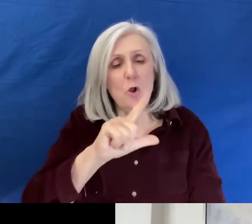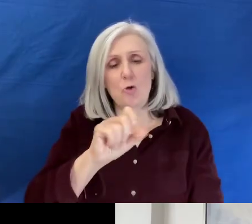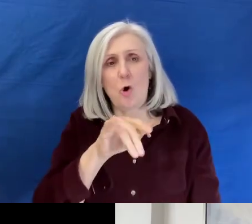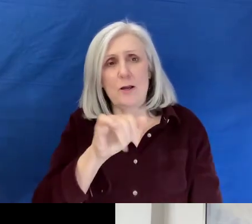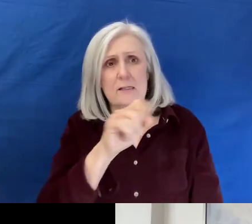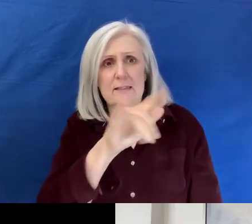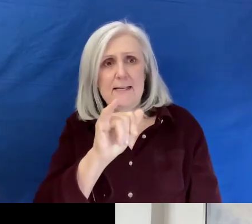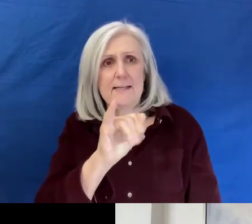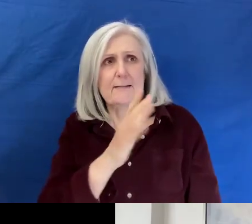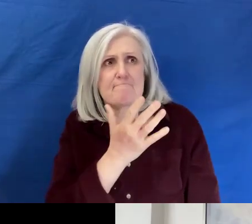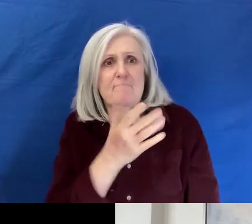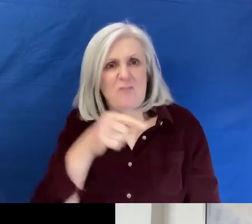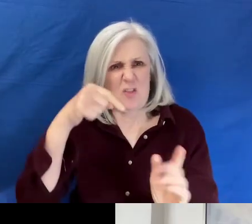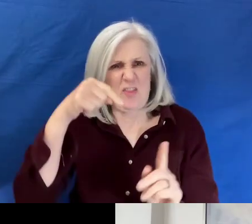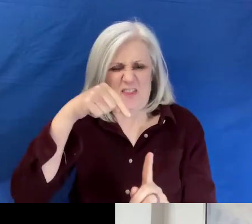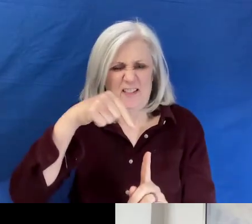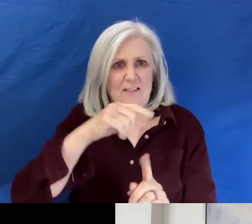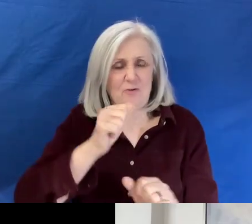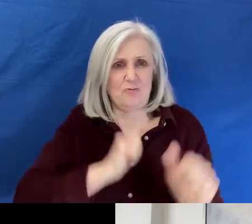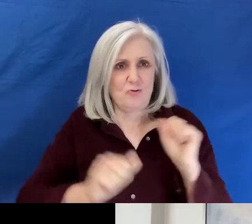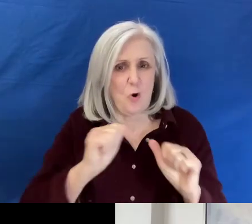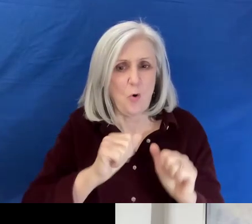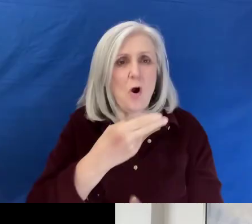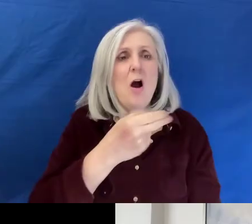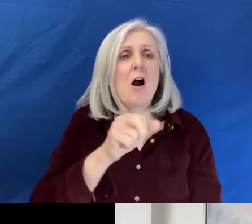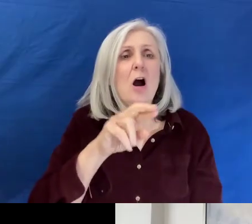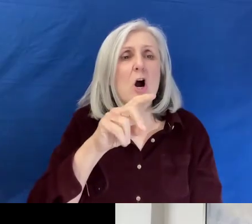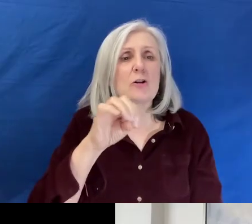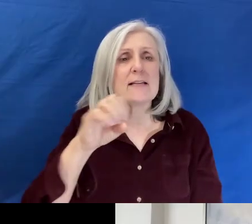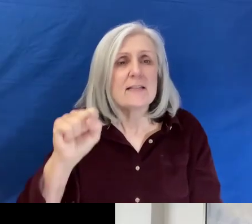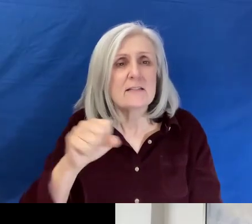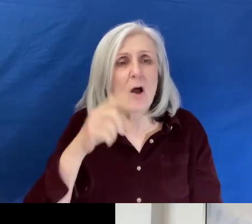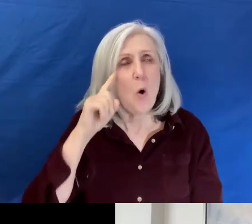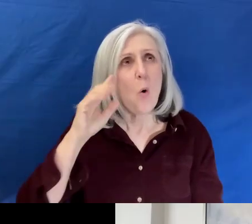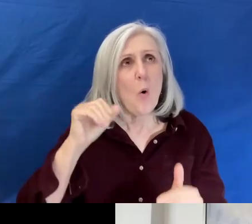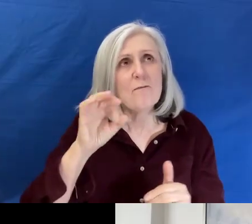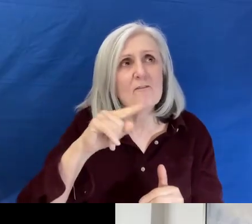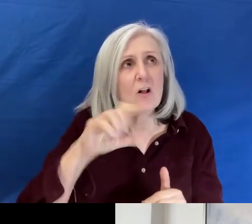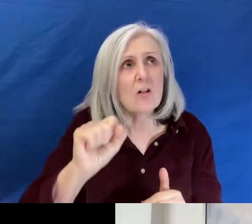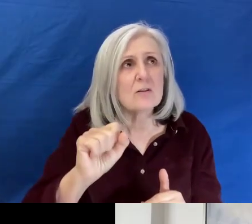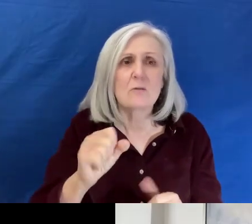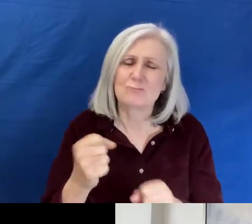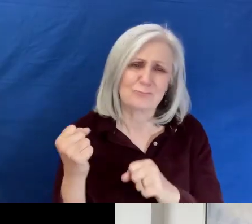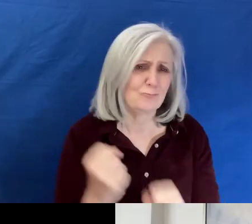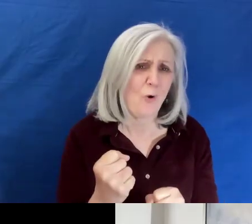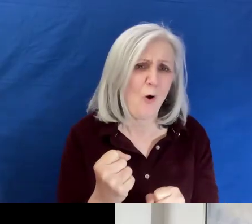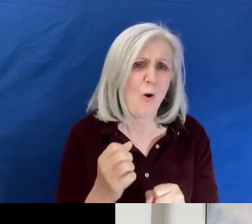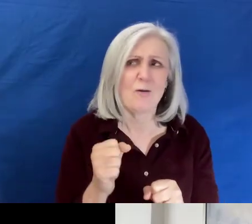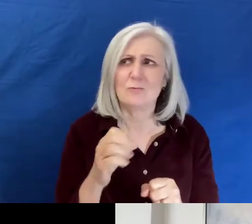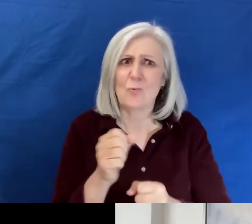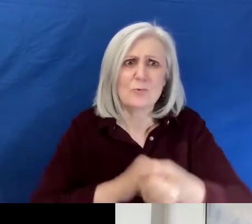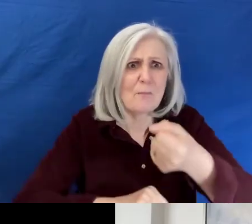for this show, the Hardys, the Hopefuls, it's so strong and they're so supportive and